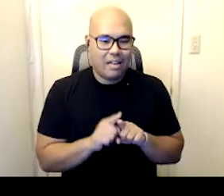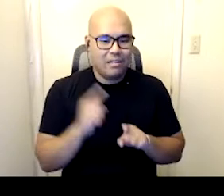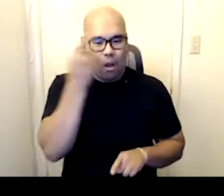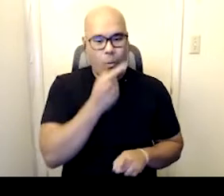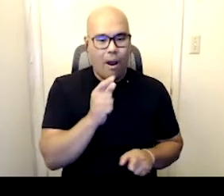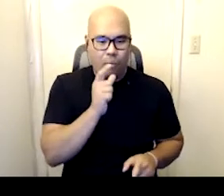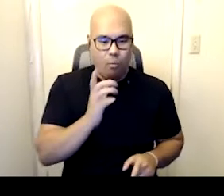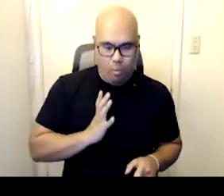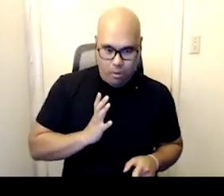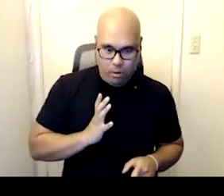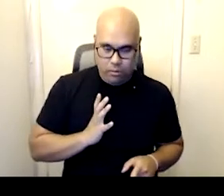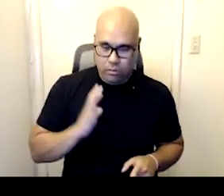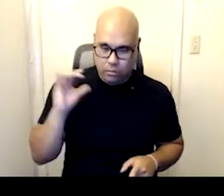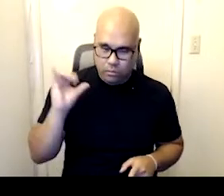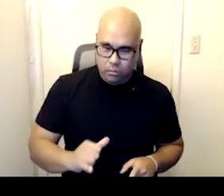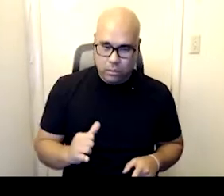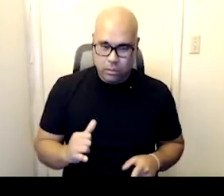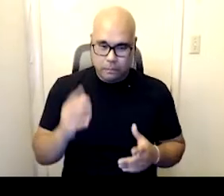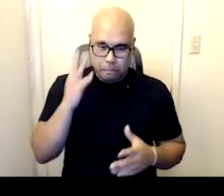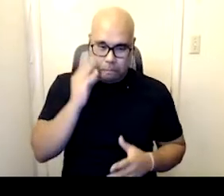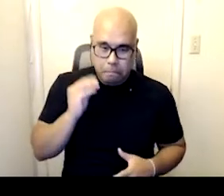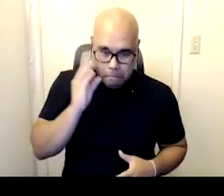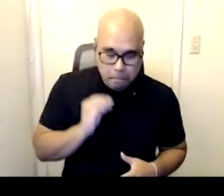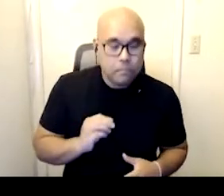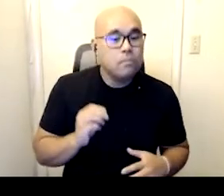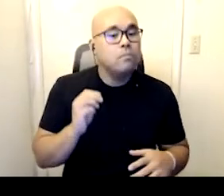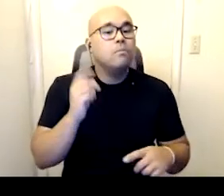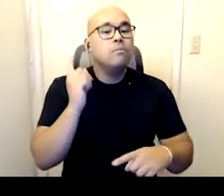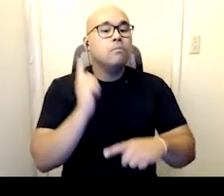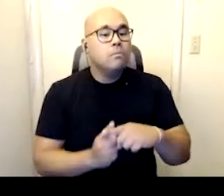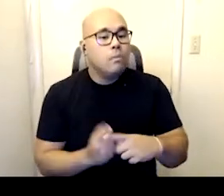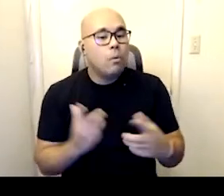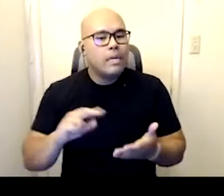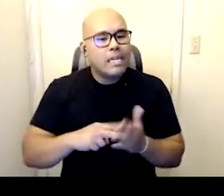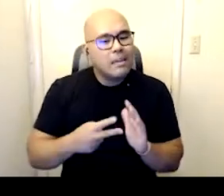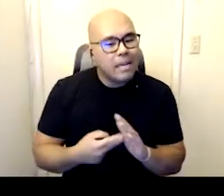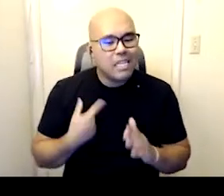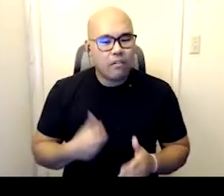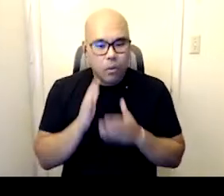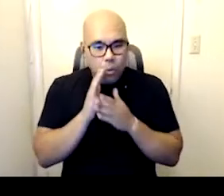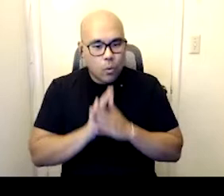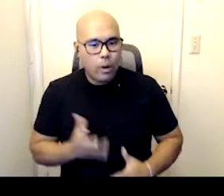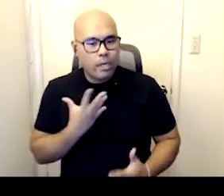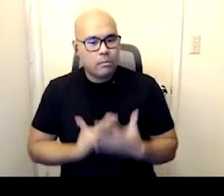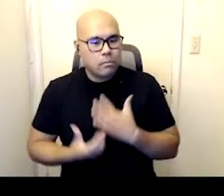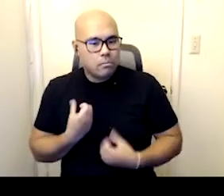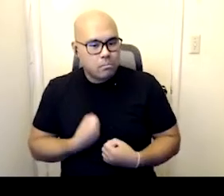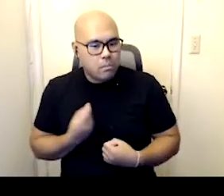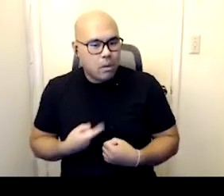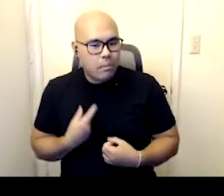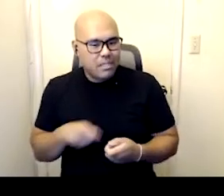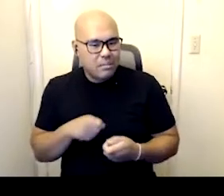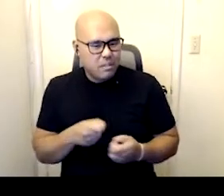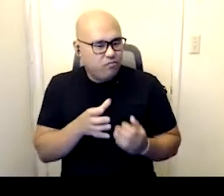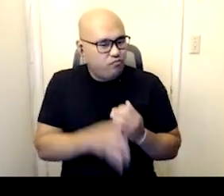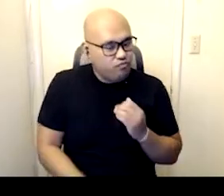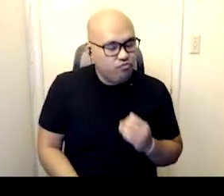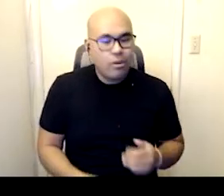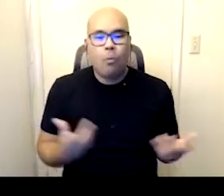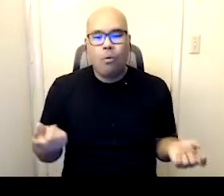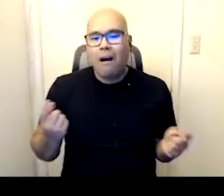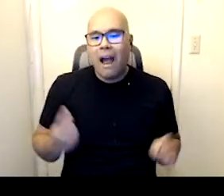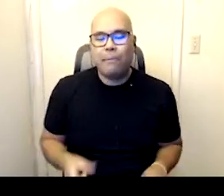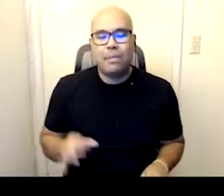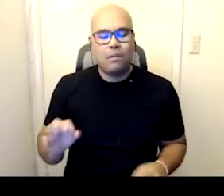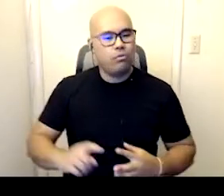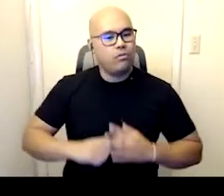and what it means when we are quiet about certain shit and what happens when we